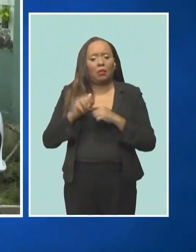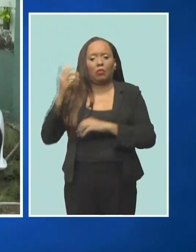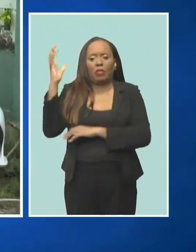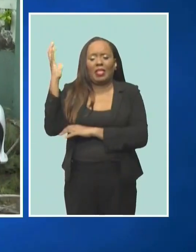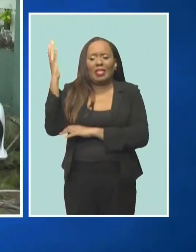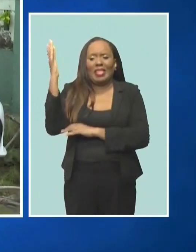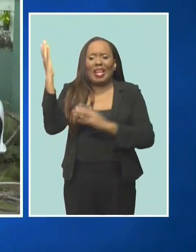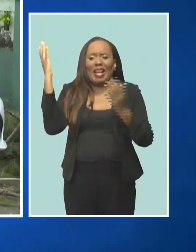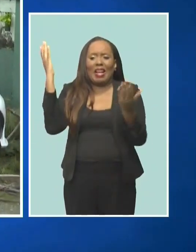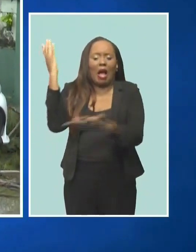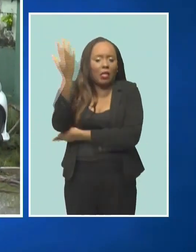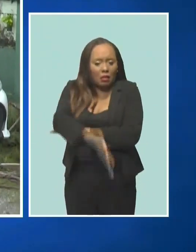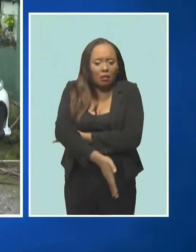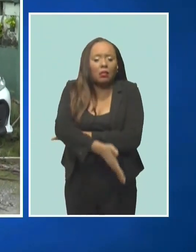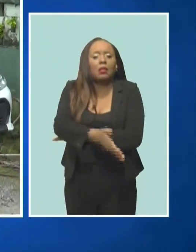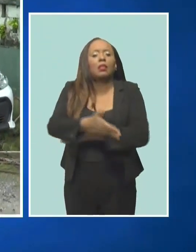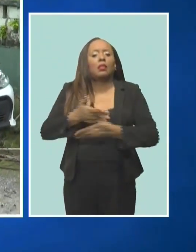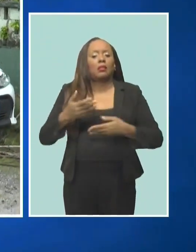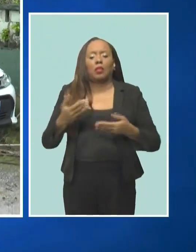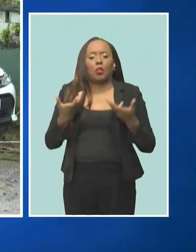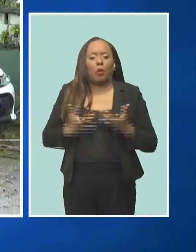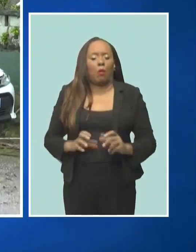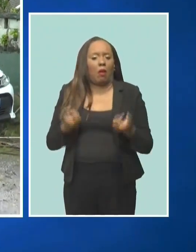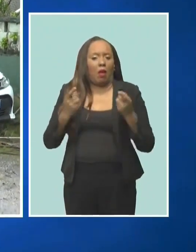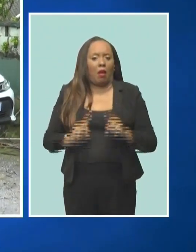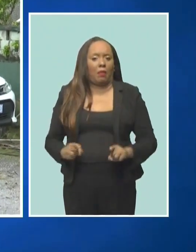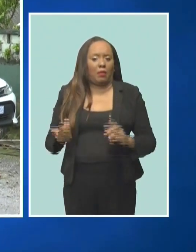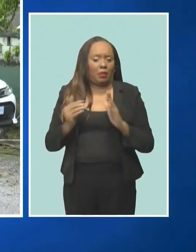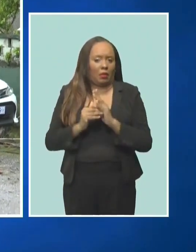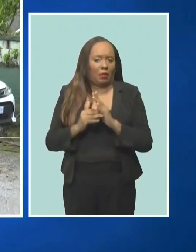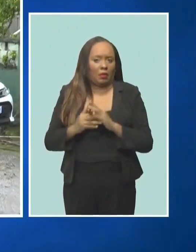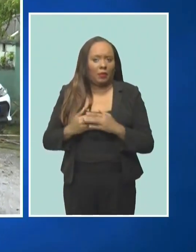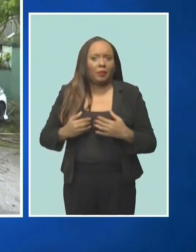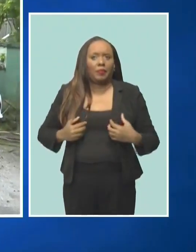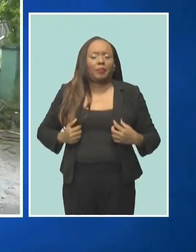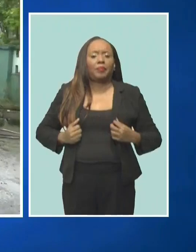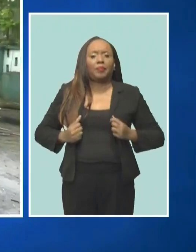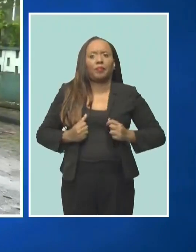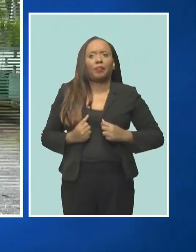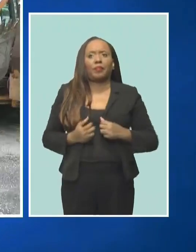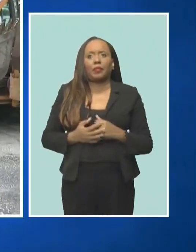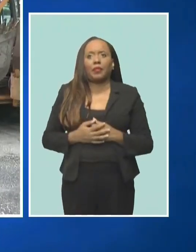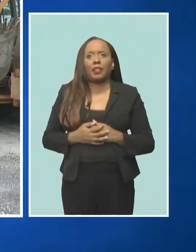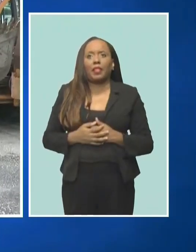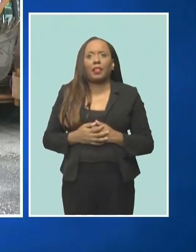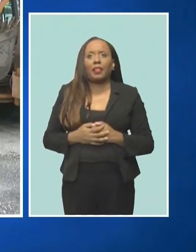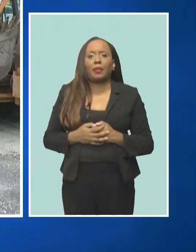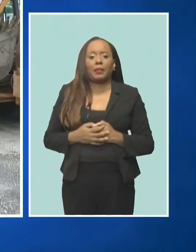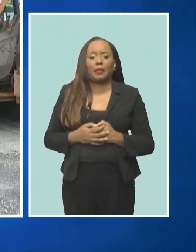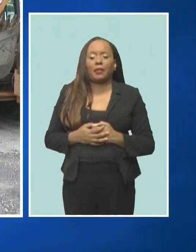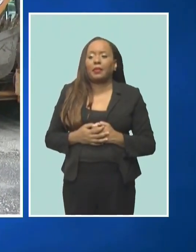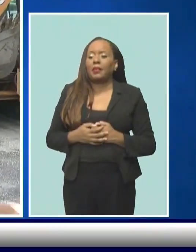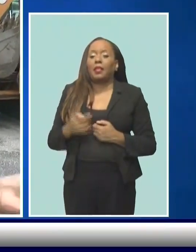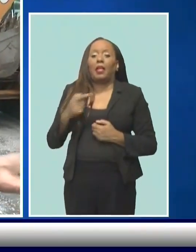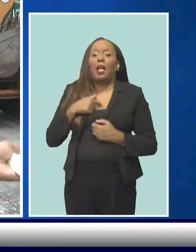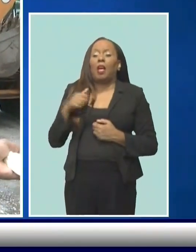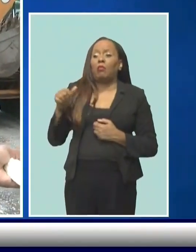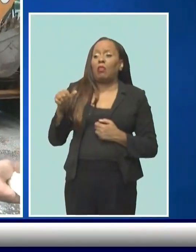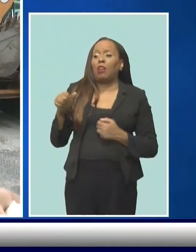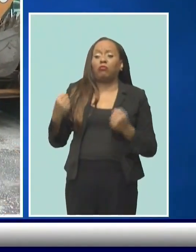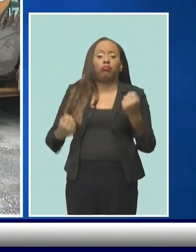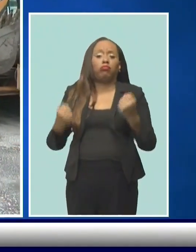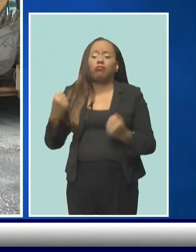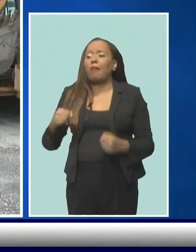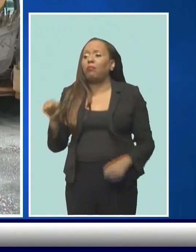removed to prevent further incidents like this one. I was just driving normal, and as you could see the